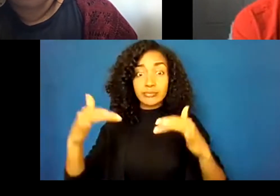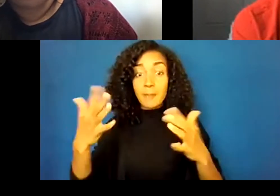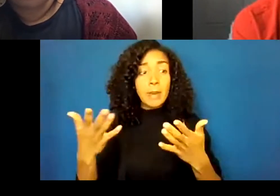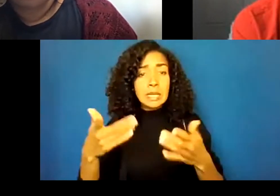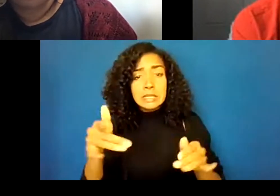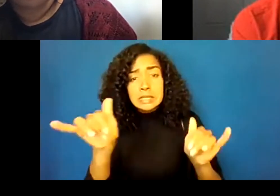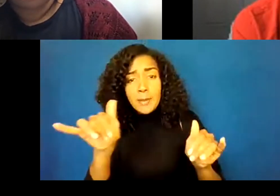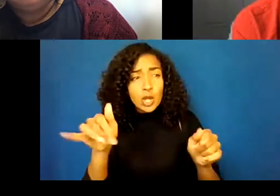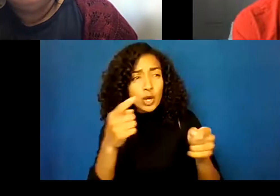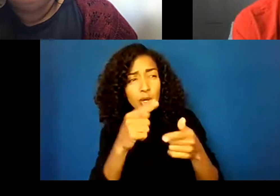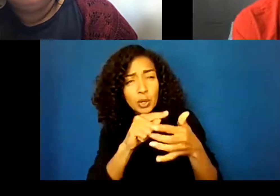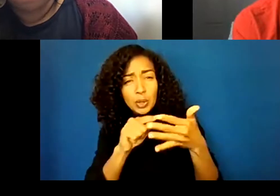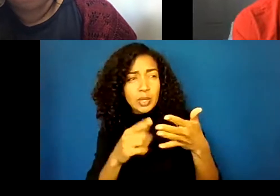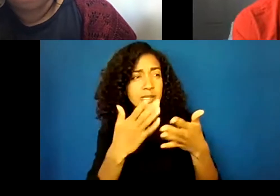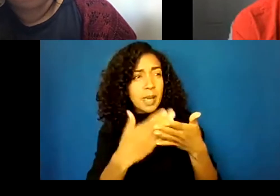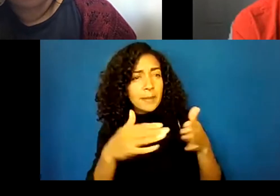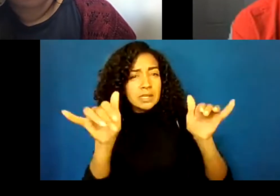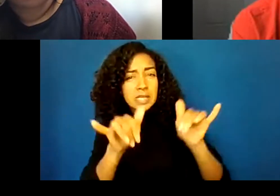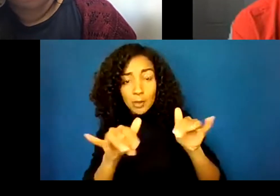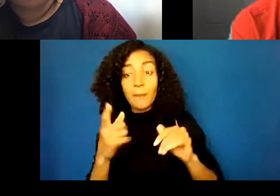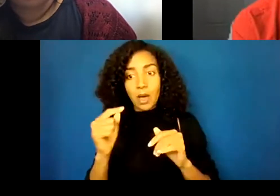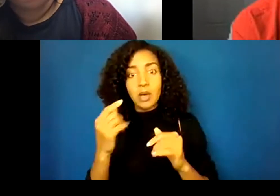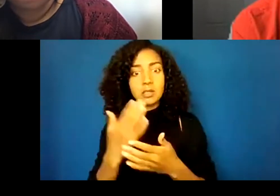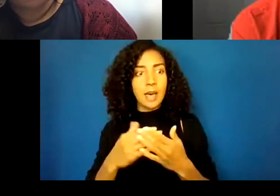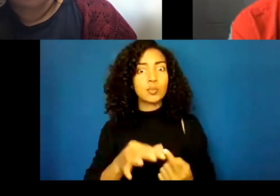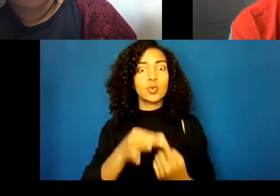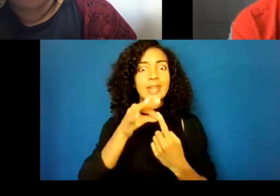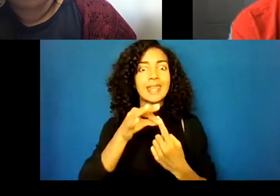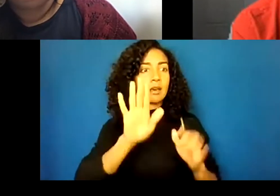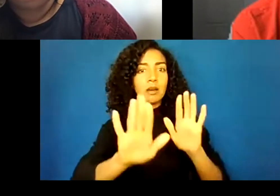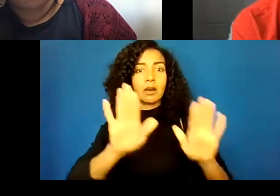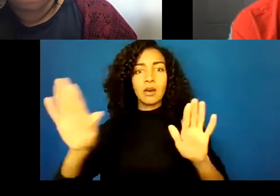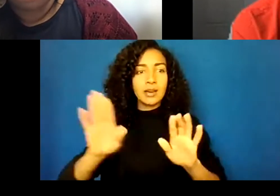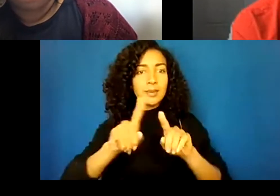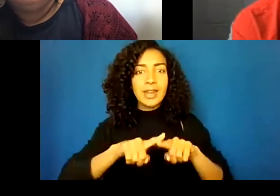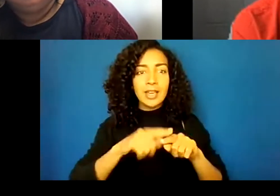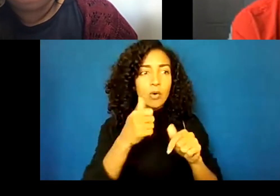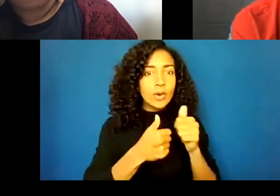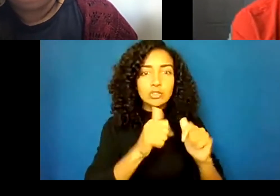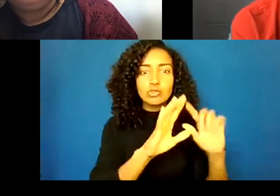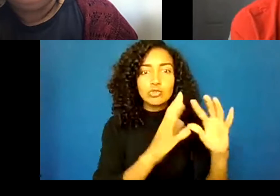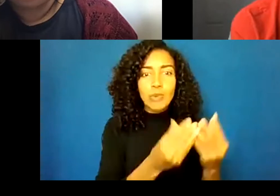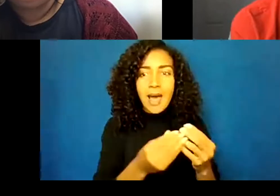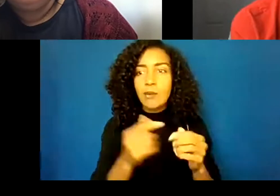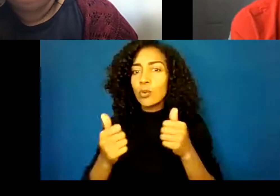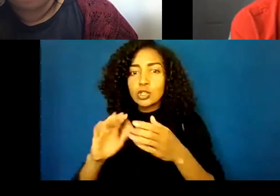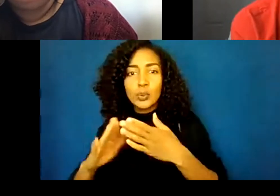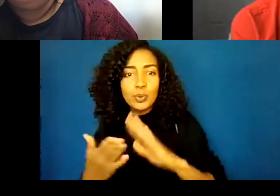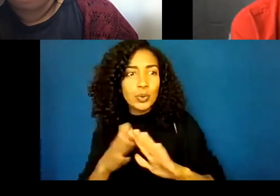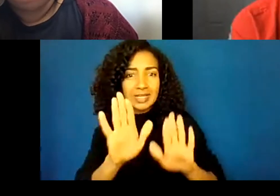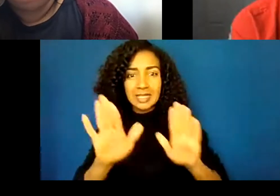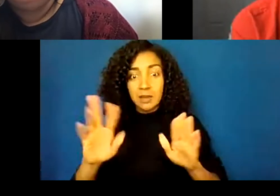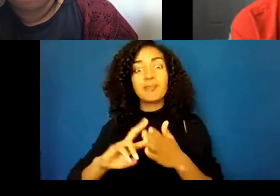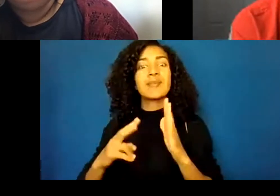some ways culturally, but there are those unique differences that come from, tribe to tribe, community to community. And I think that adds this